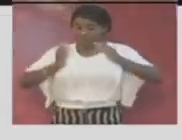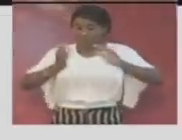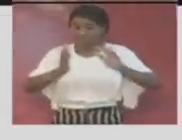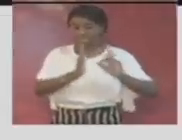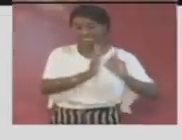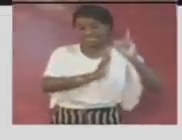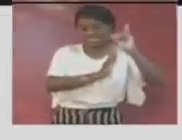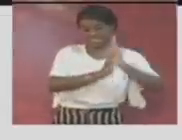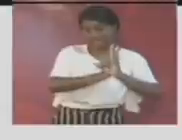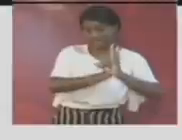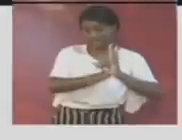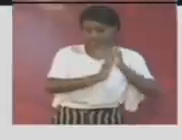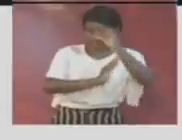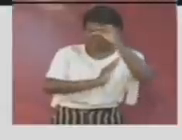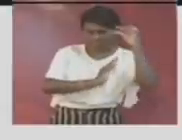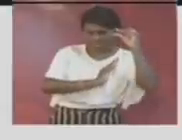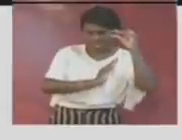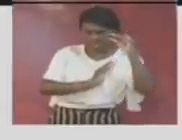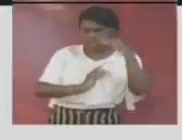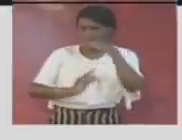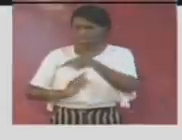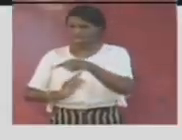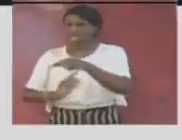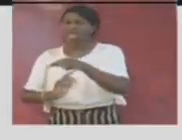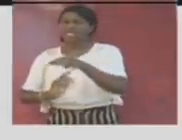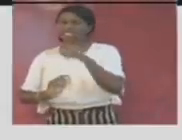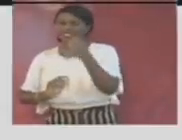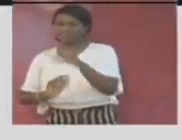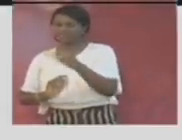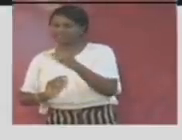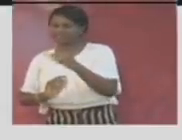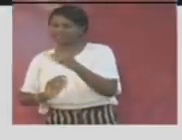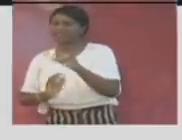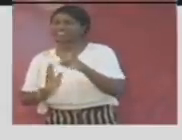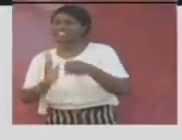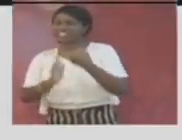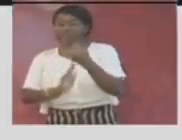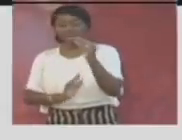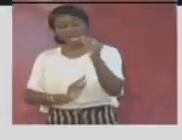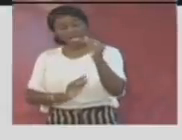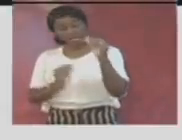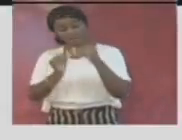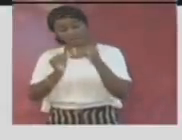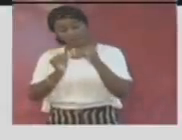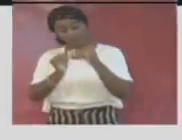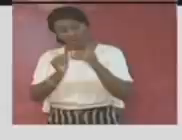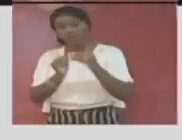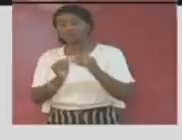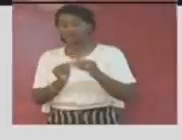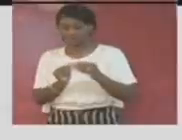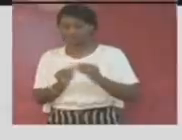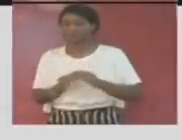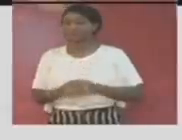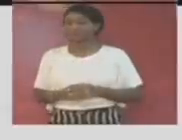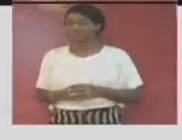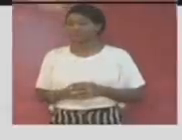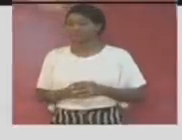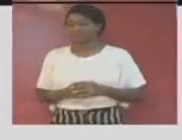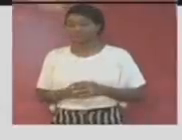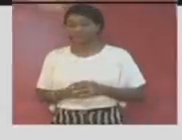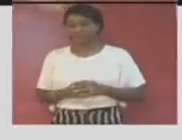that we have seen slightly more cases in January, especially in the early part. Those bars are taller than